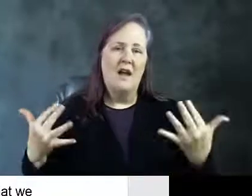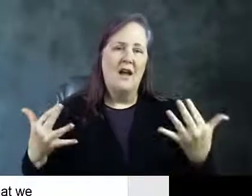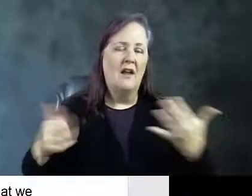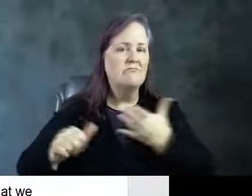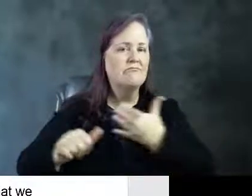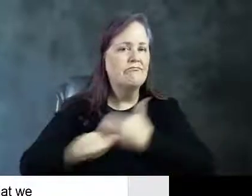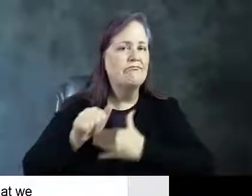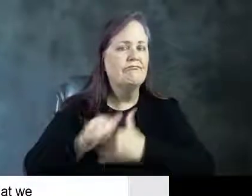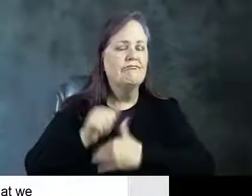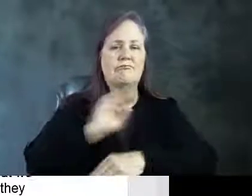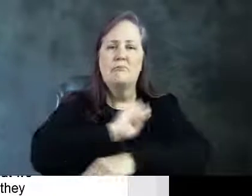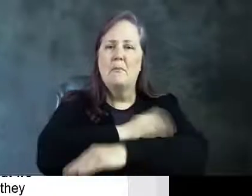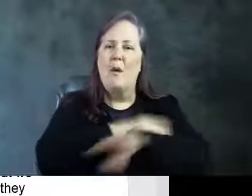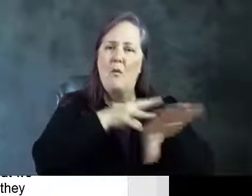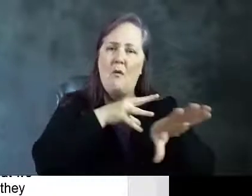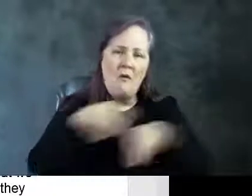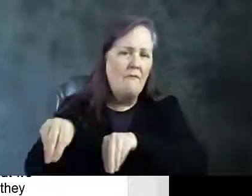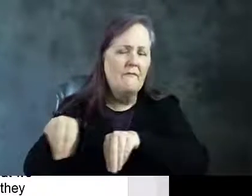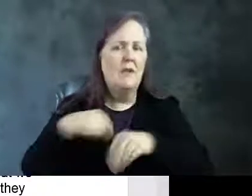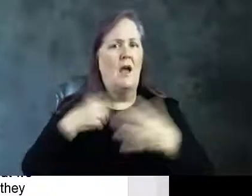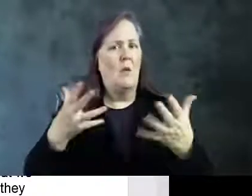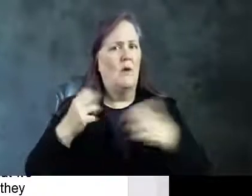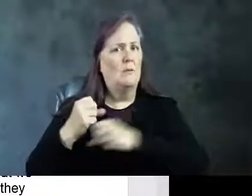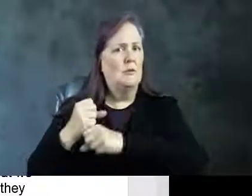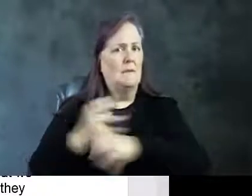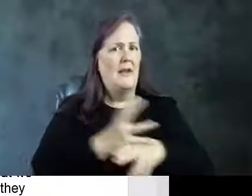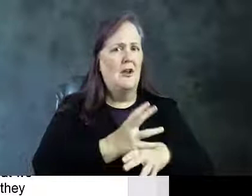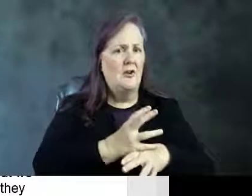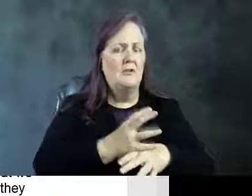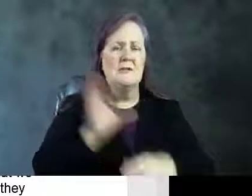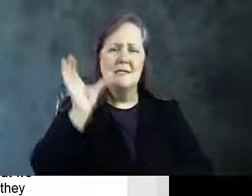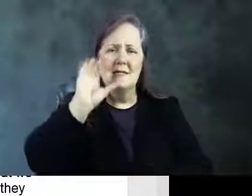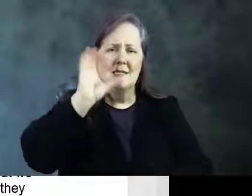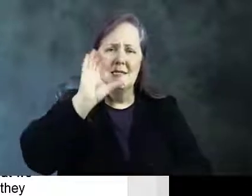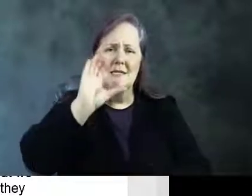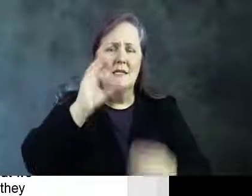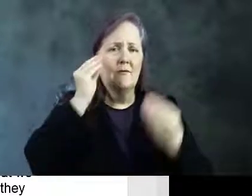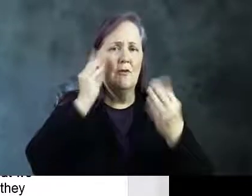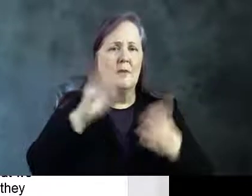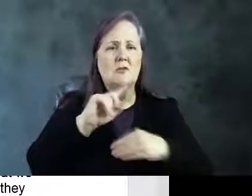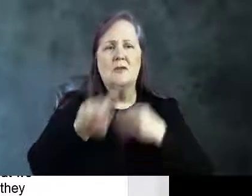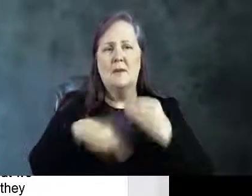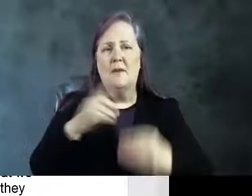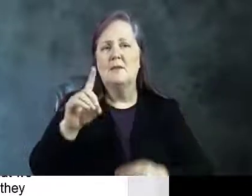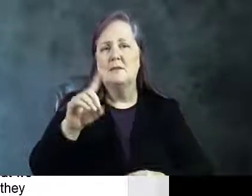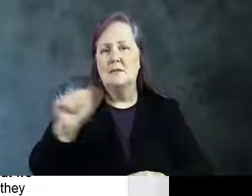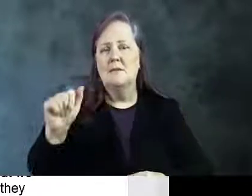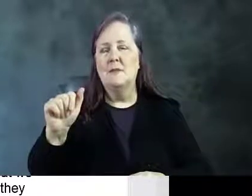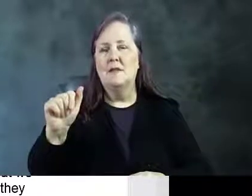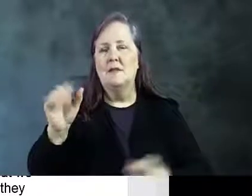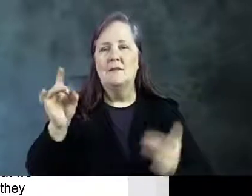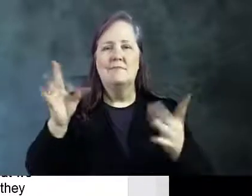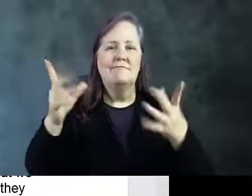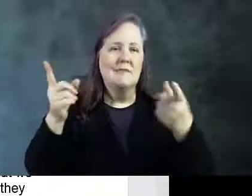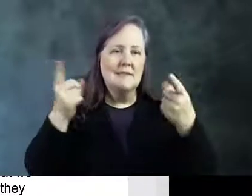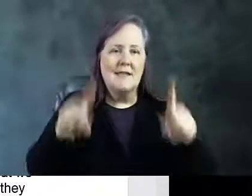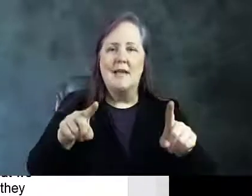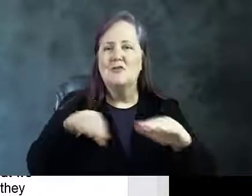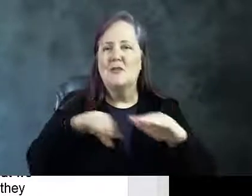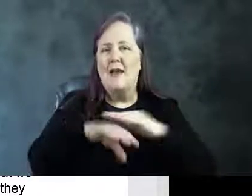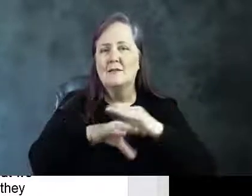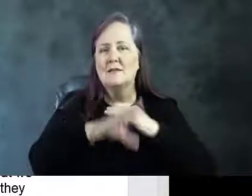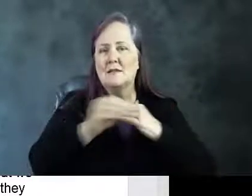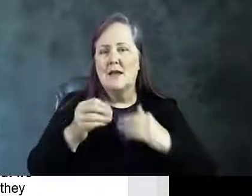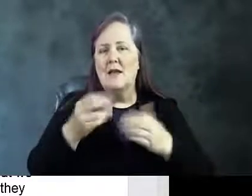power shutoffs, and I'd like to be prepared for that. So I'm looking for information on the Disability Disaster Access and Resources